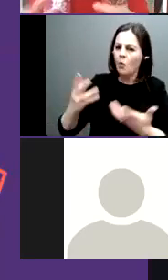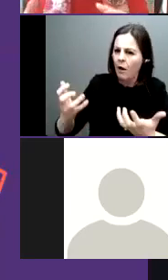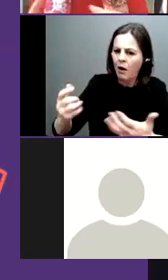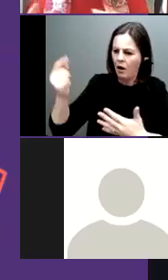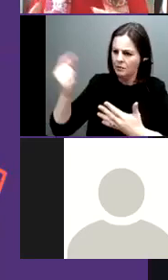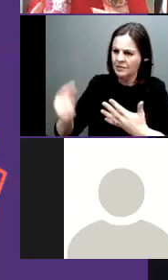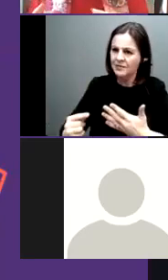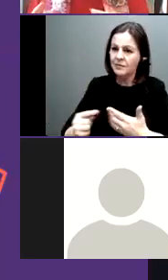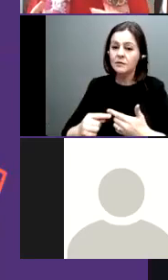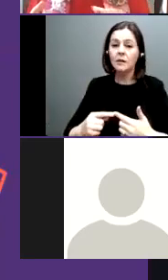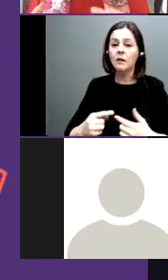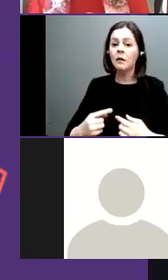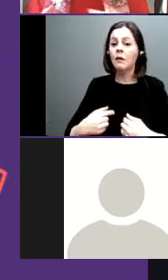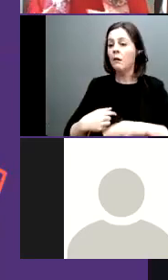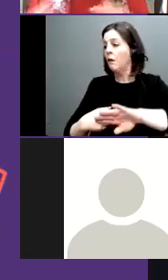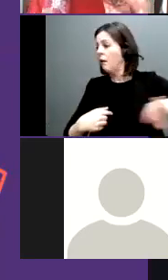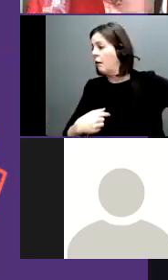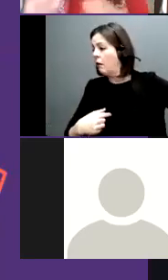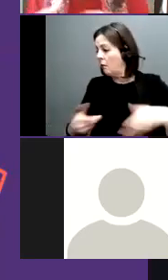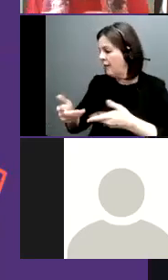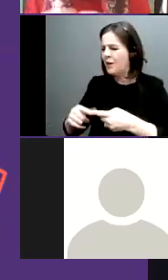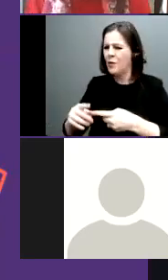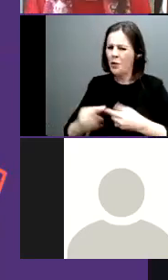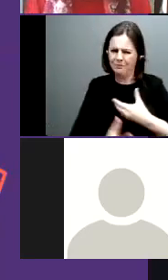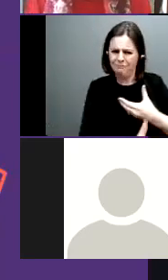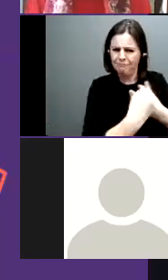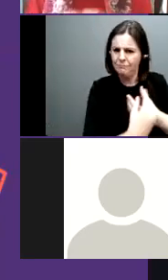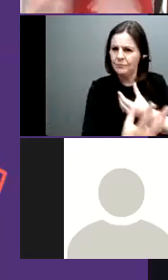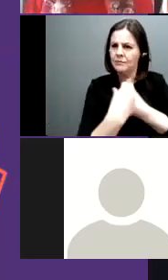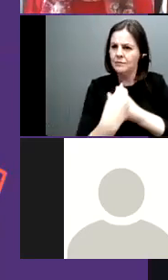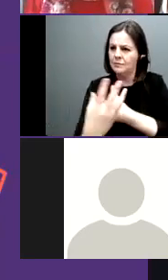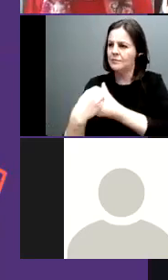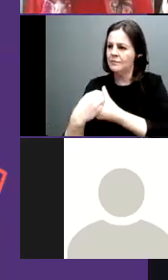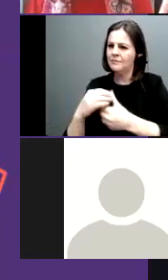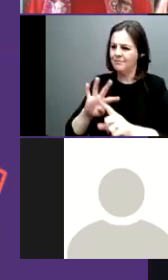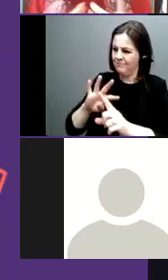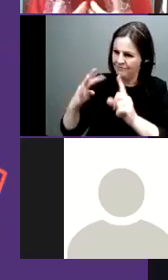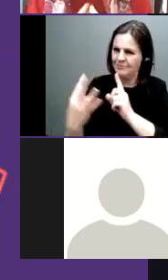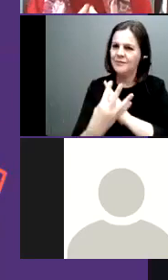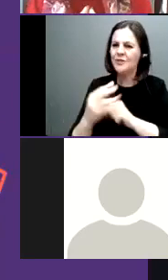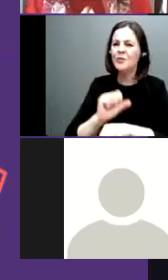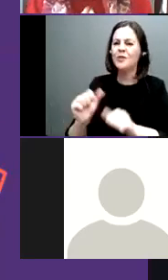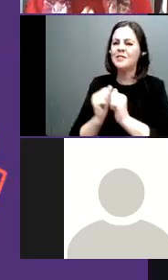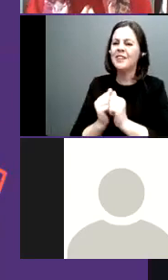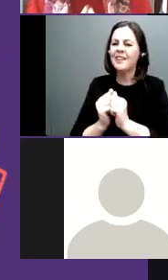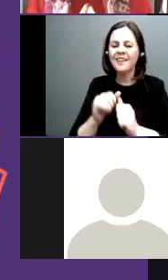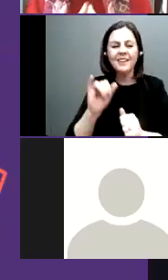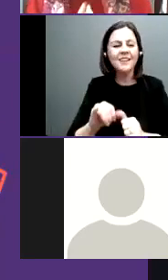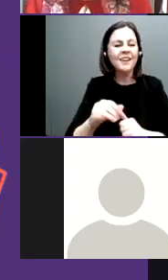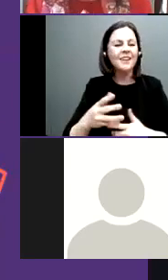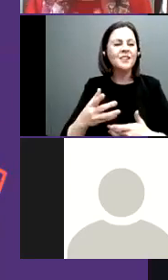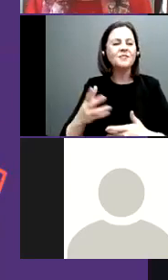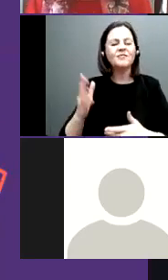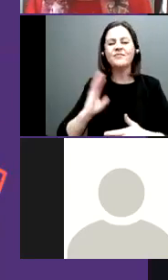this collaboration so that we're all working together. You know, that old saying, I believe in it very strongly. This